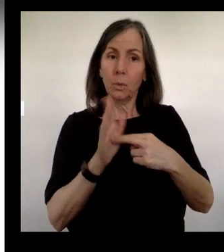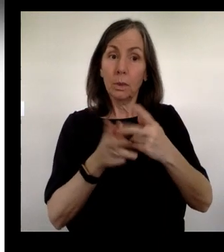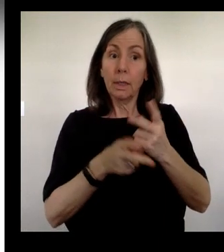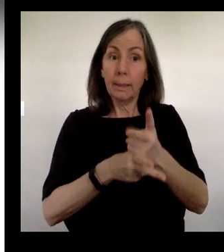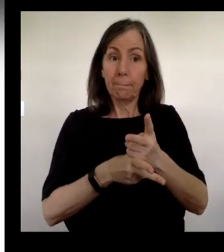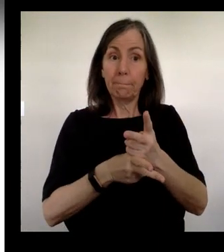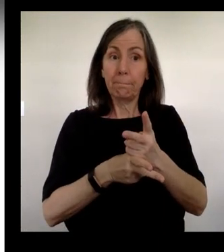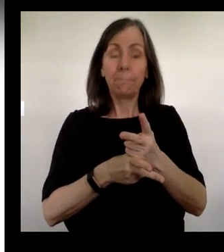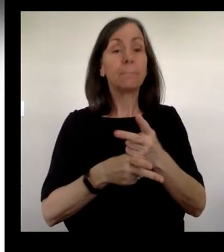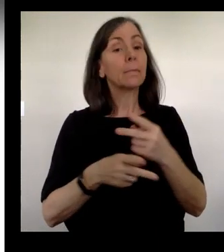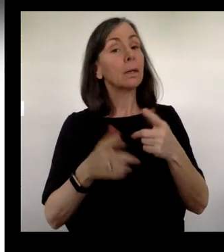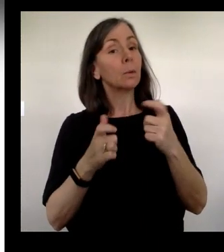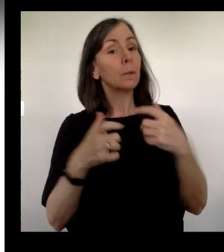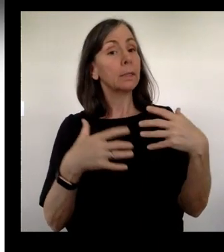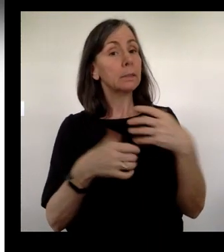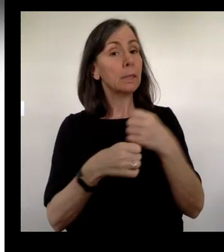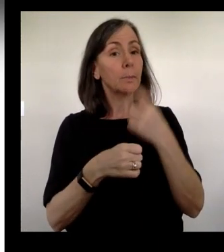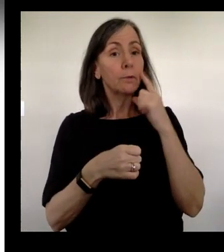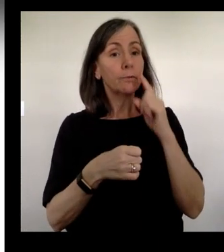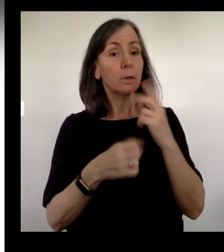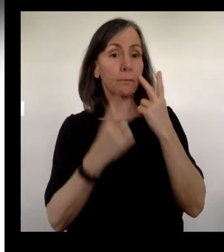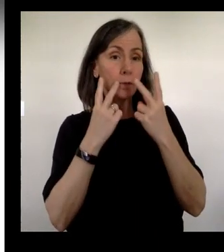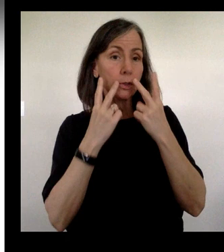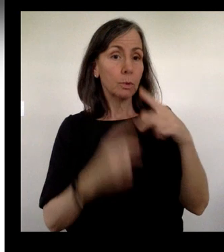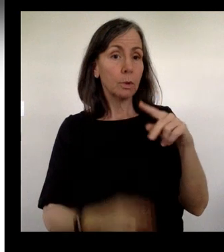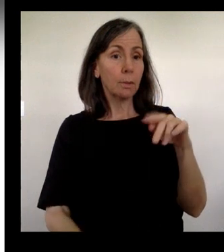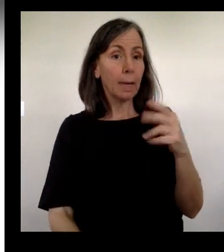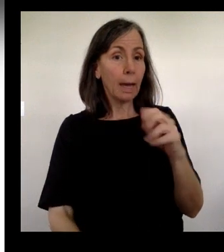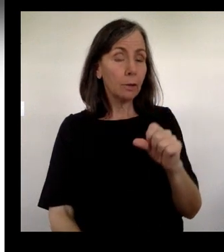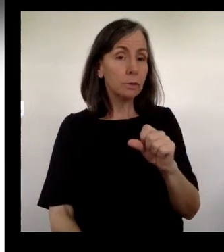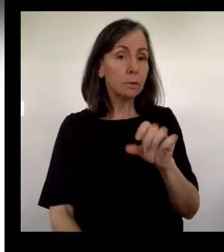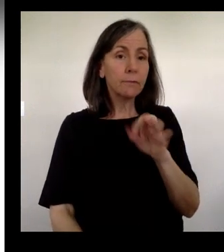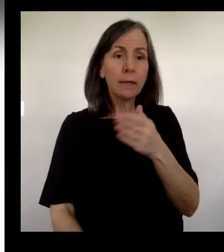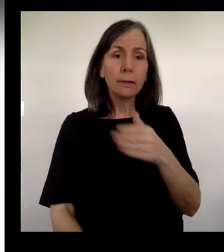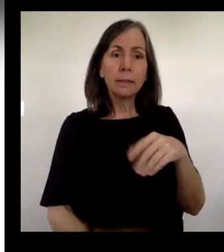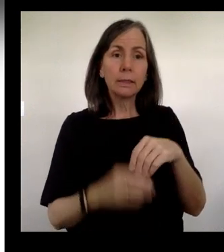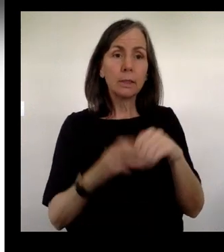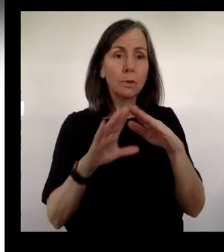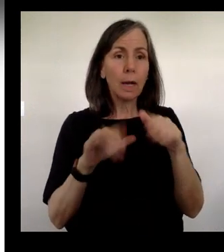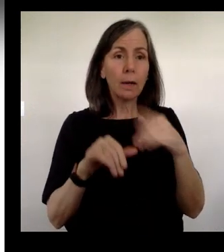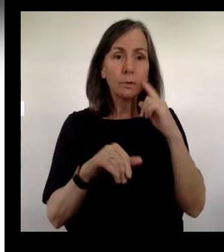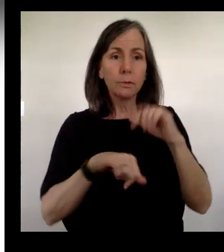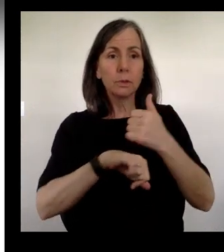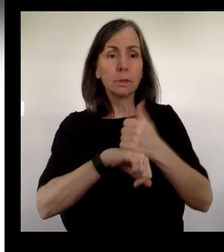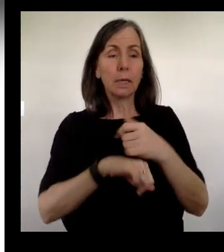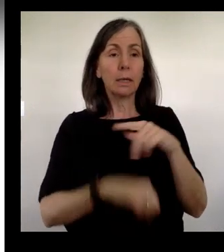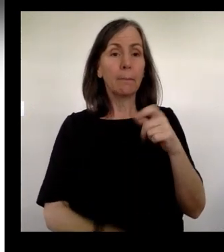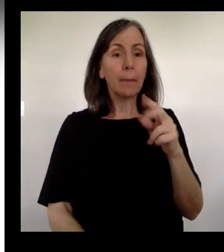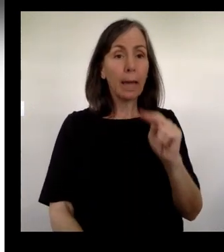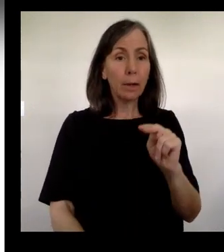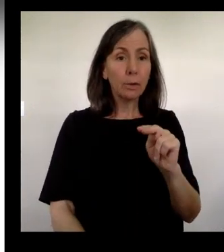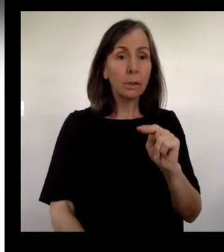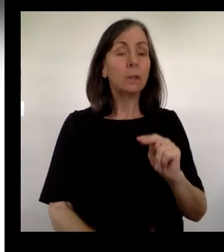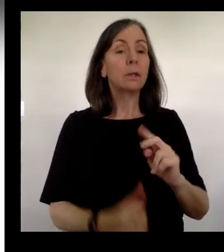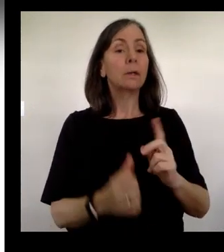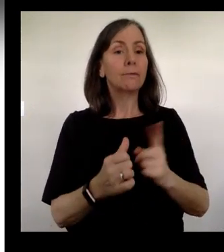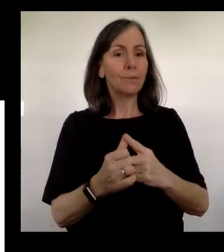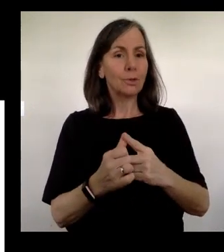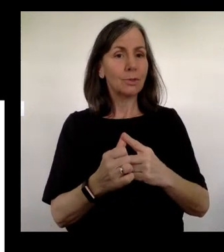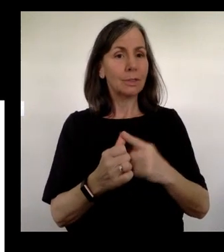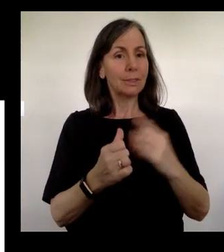So a quick summary for visual patterns: find some materials in your house to create your pattern. Create the first step in your